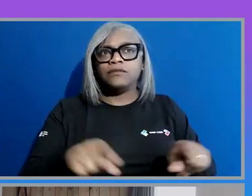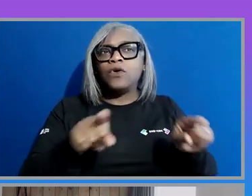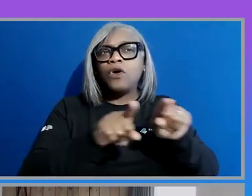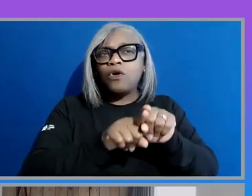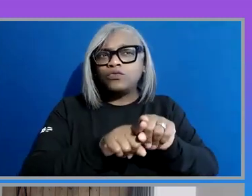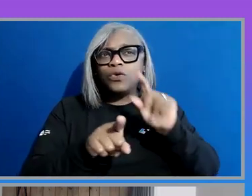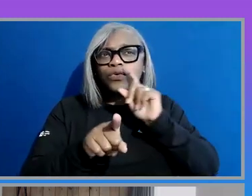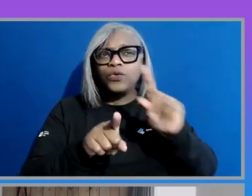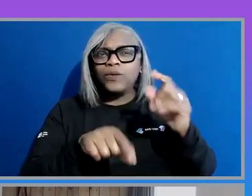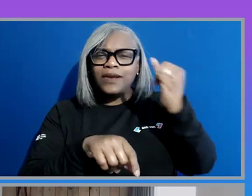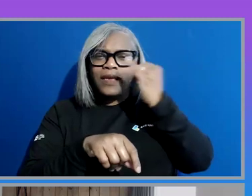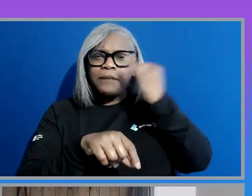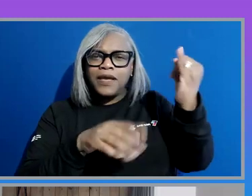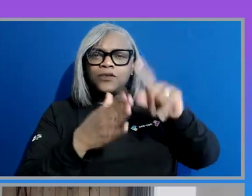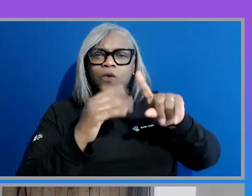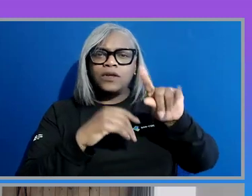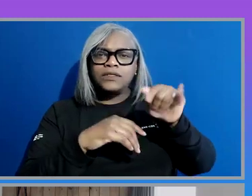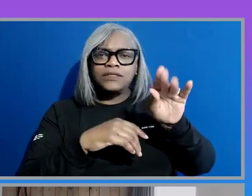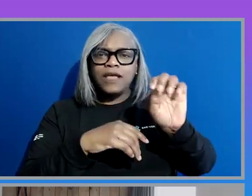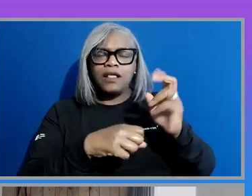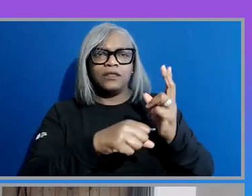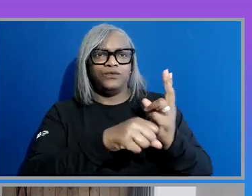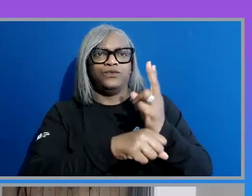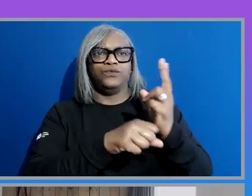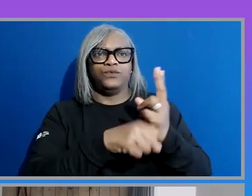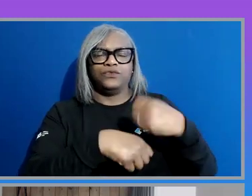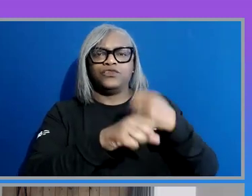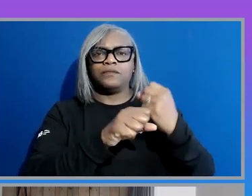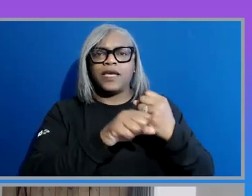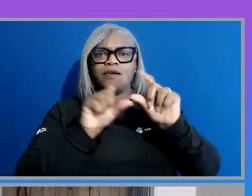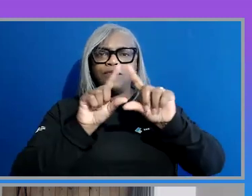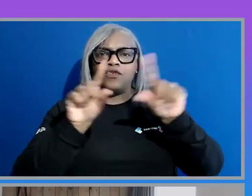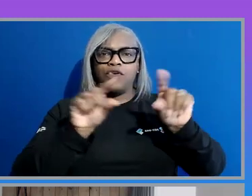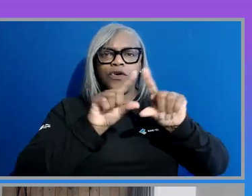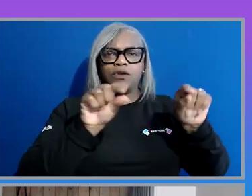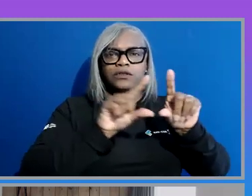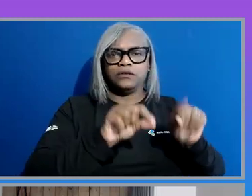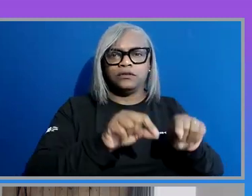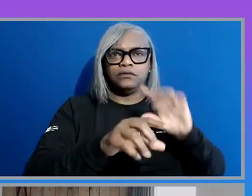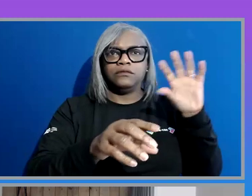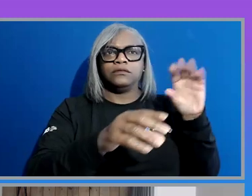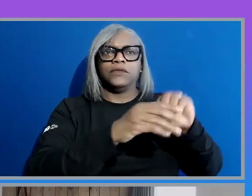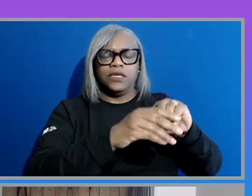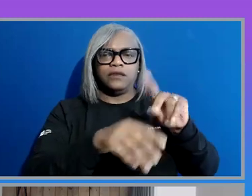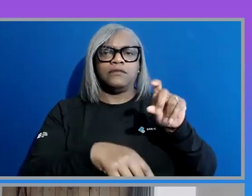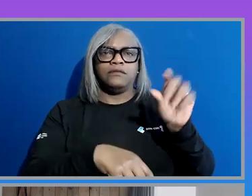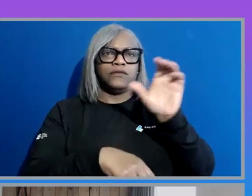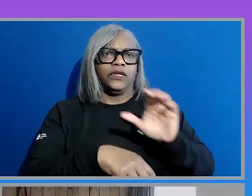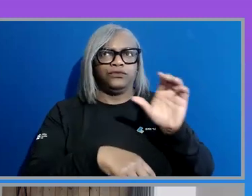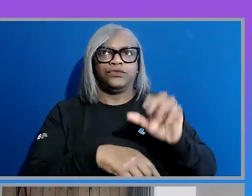styling that went in to make the little cards that render into the browser. Oh,